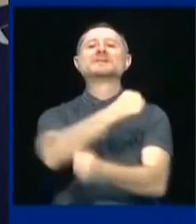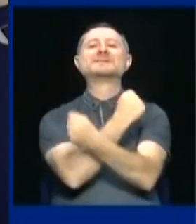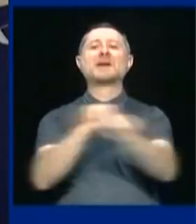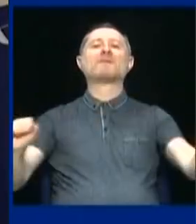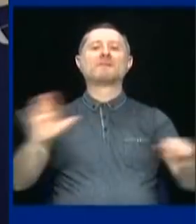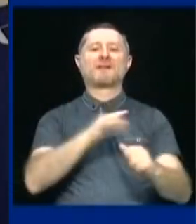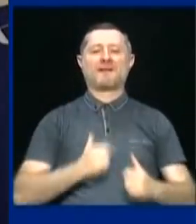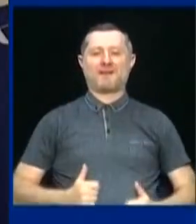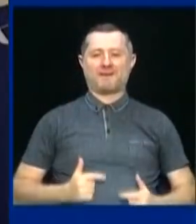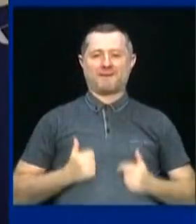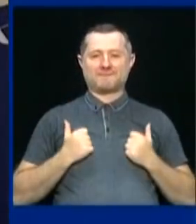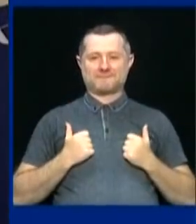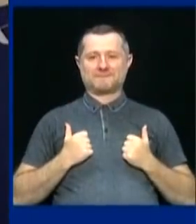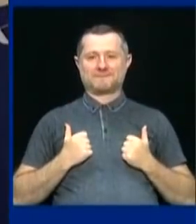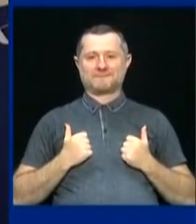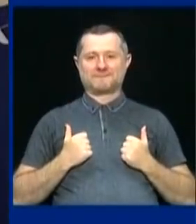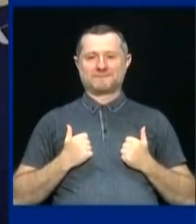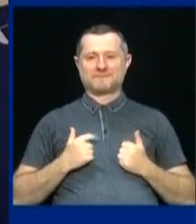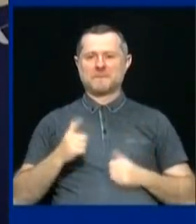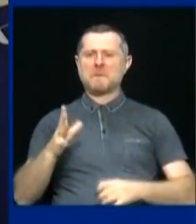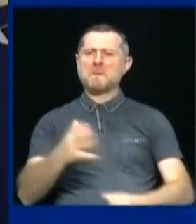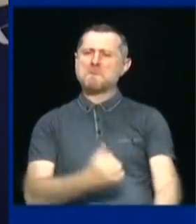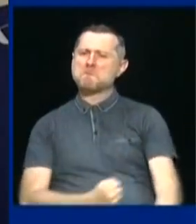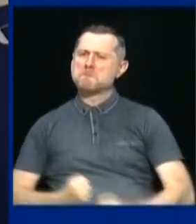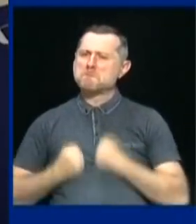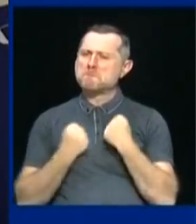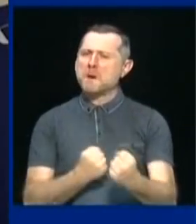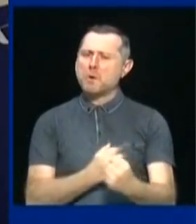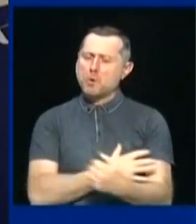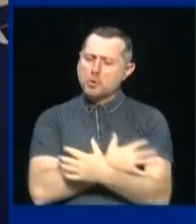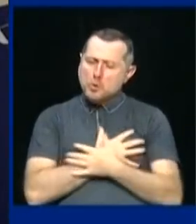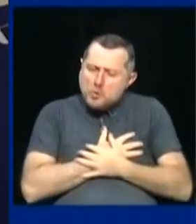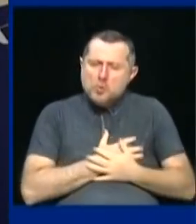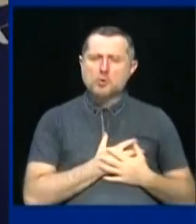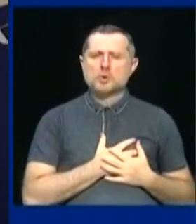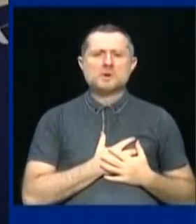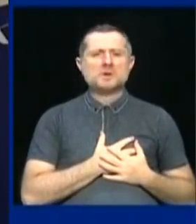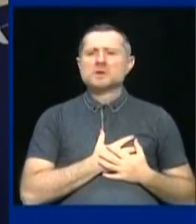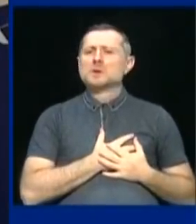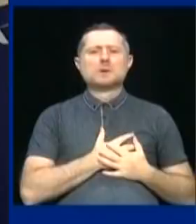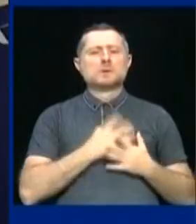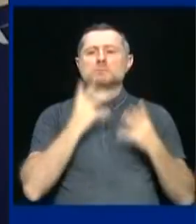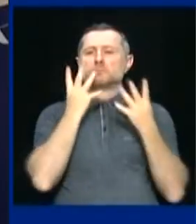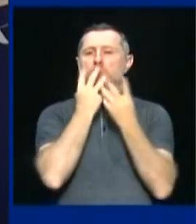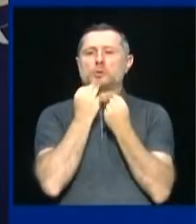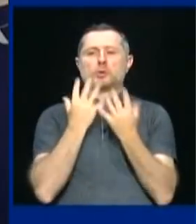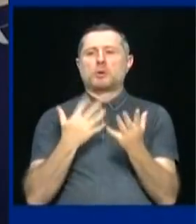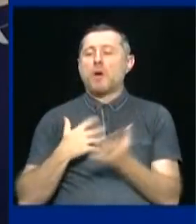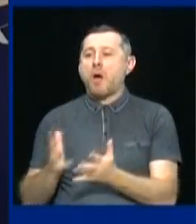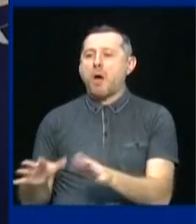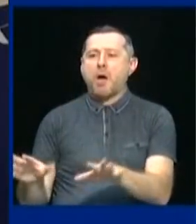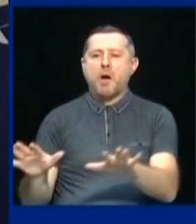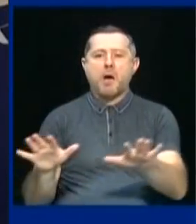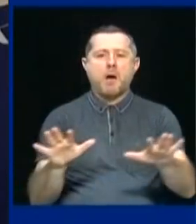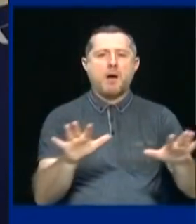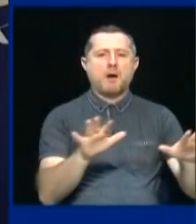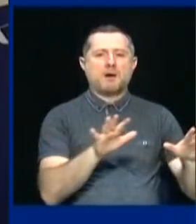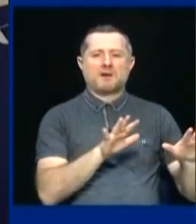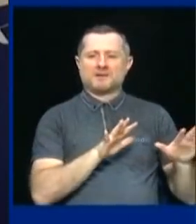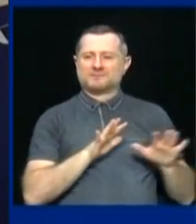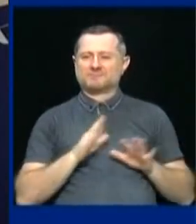was powerful in its effect. It was beautiful to see. And it was an honor to